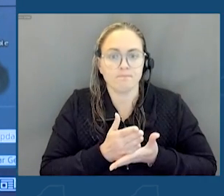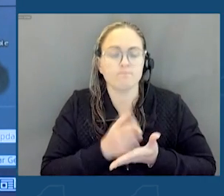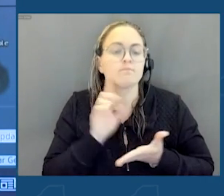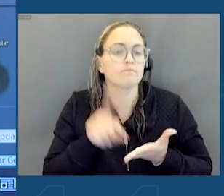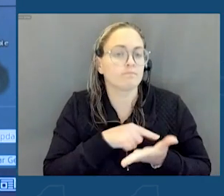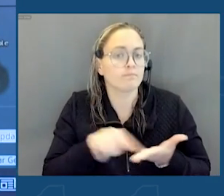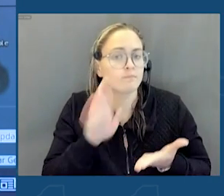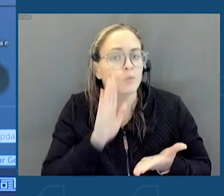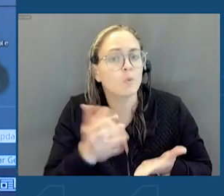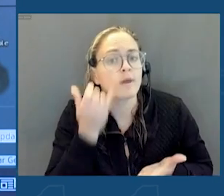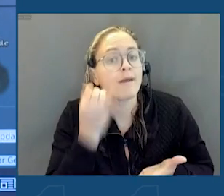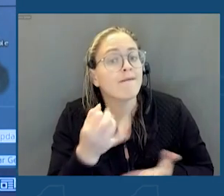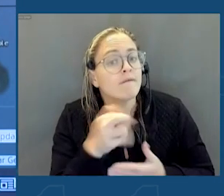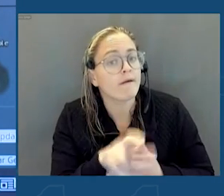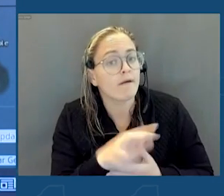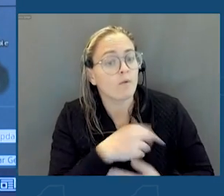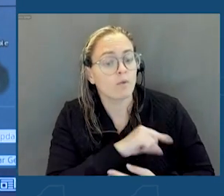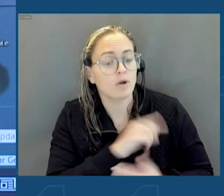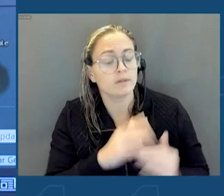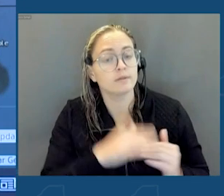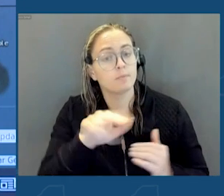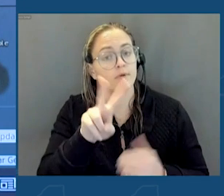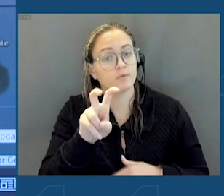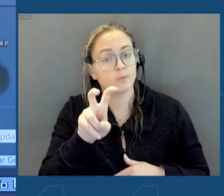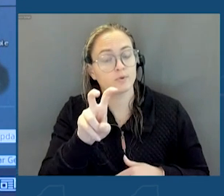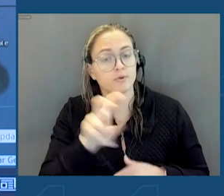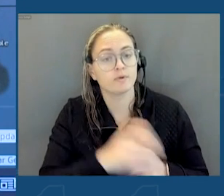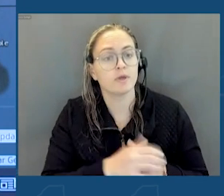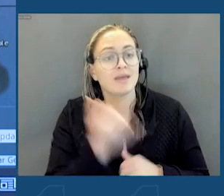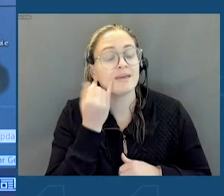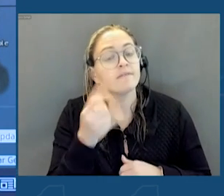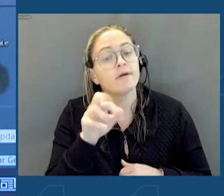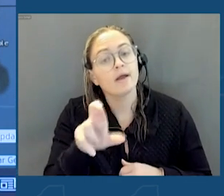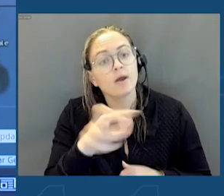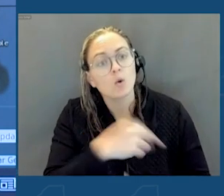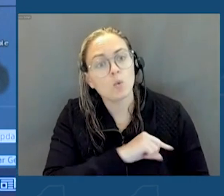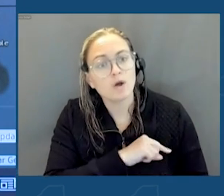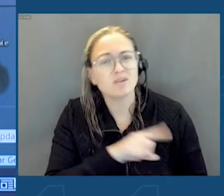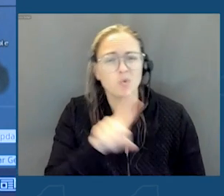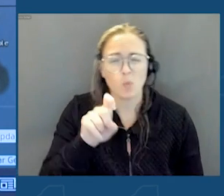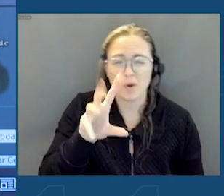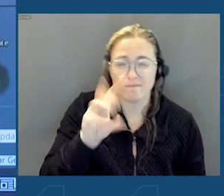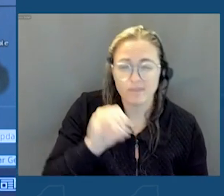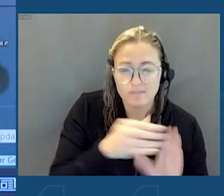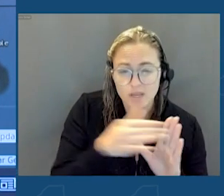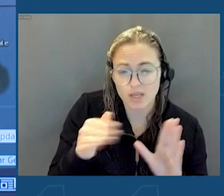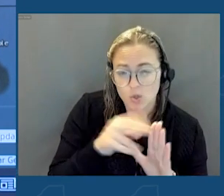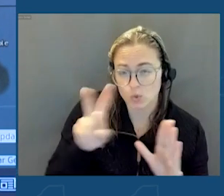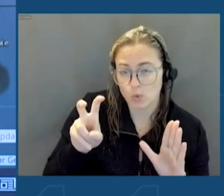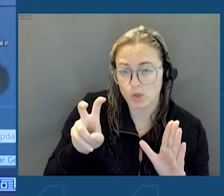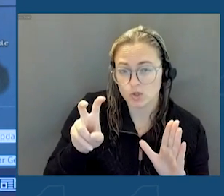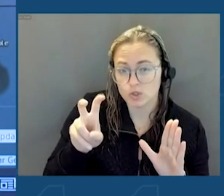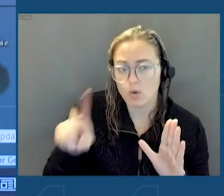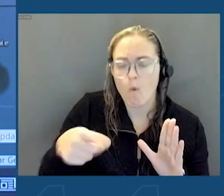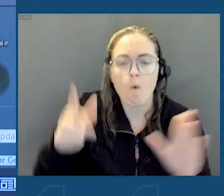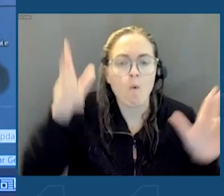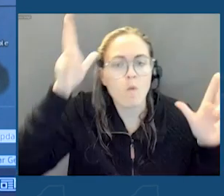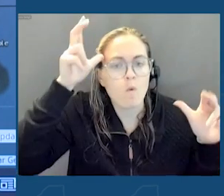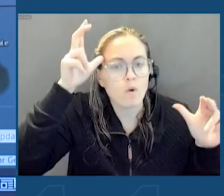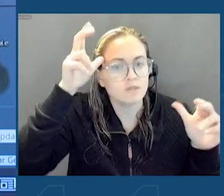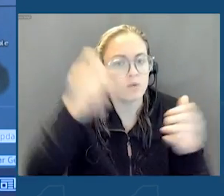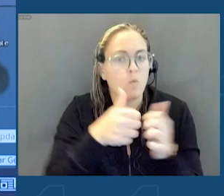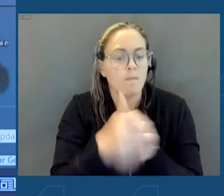if the air quality is above 200. If the air quality is 150 to 200, only horses that pass an